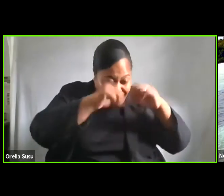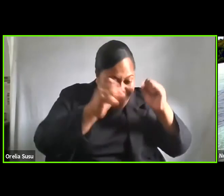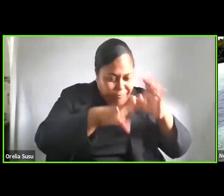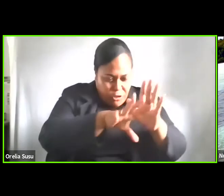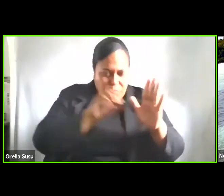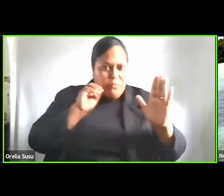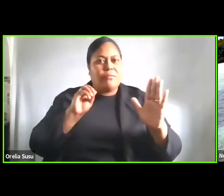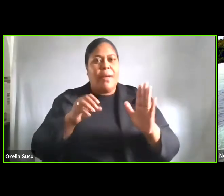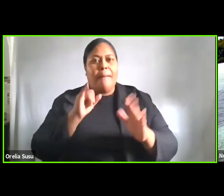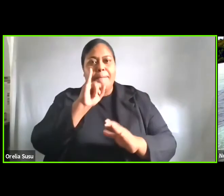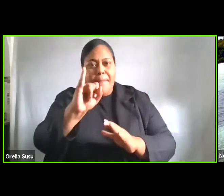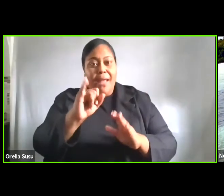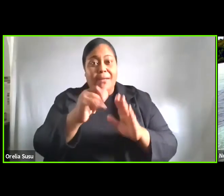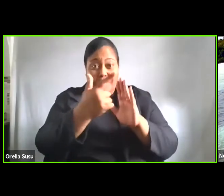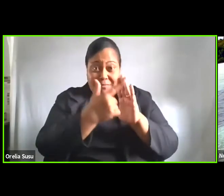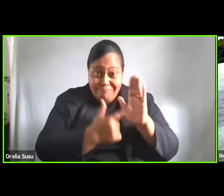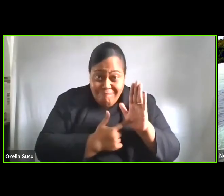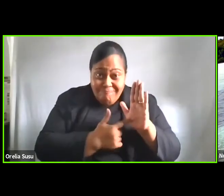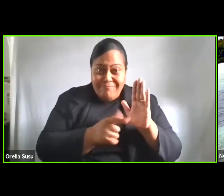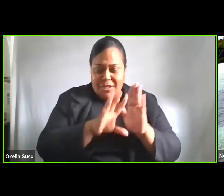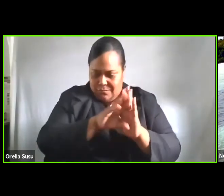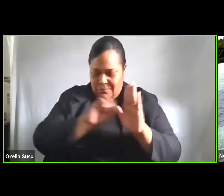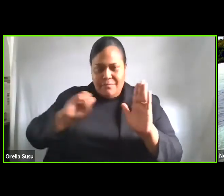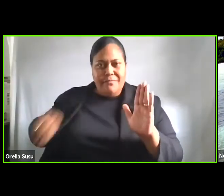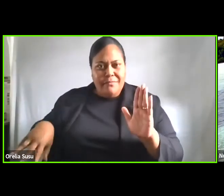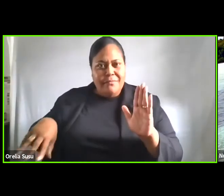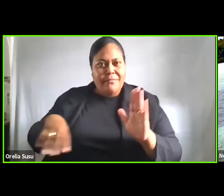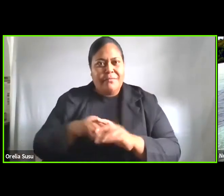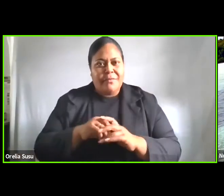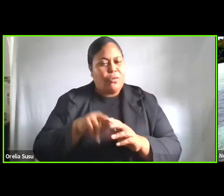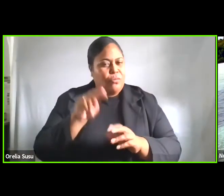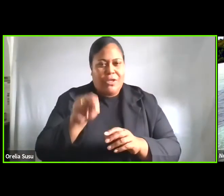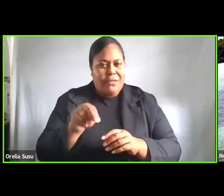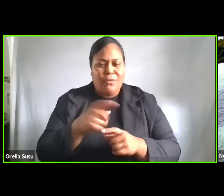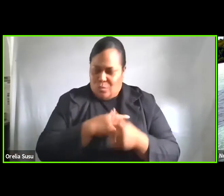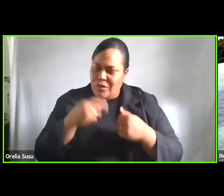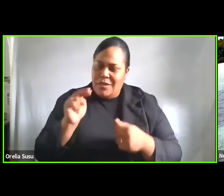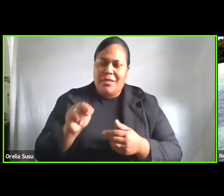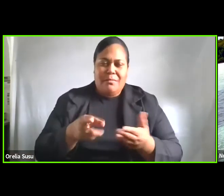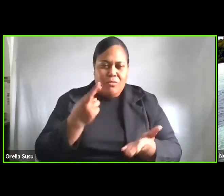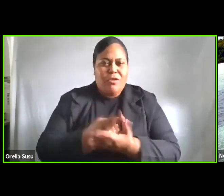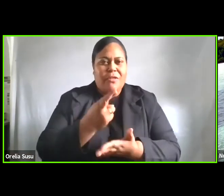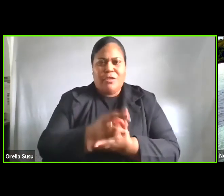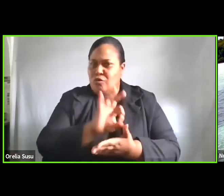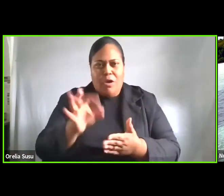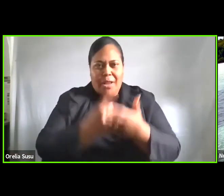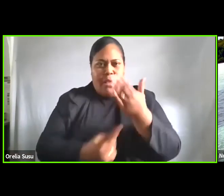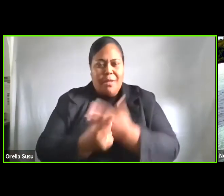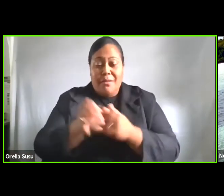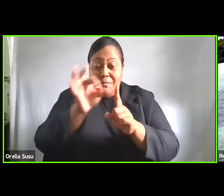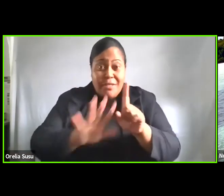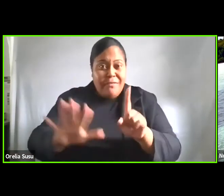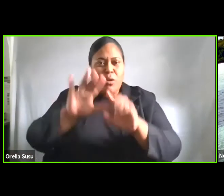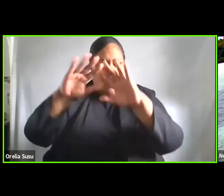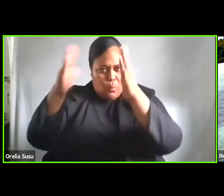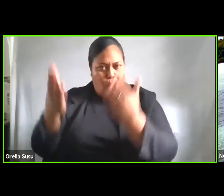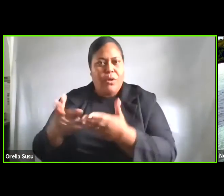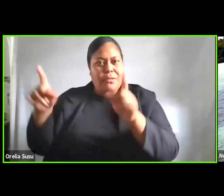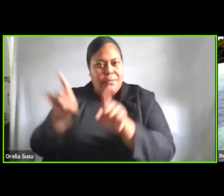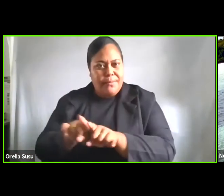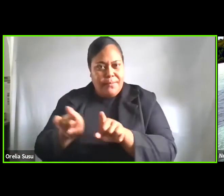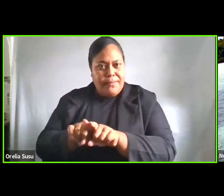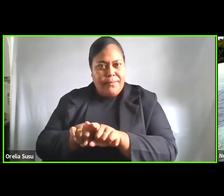and just and happy lives. And let's be real. This is not just happening in the Pacific, it's happening around the world. There are